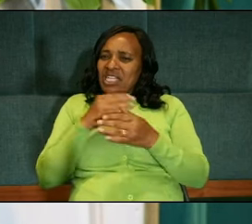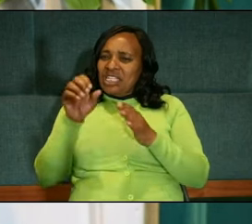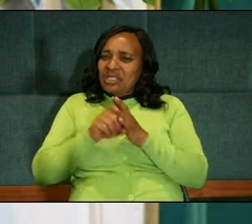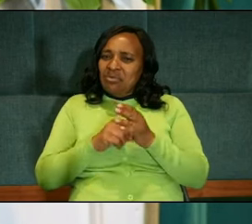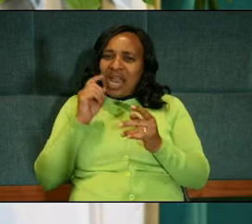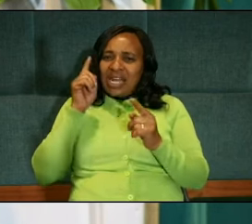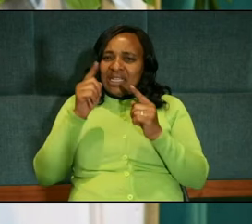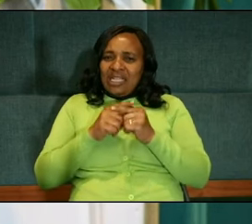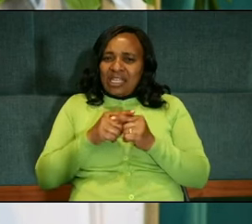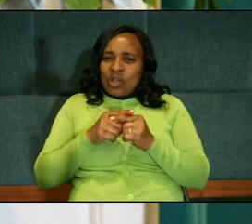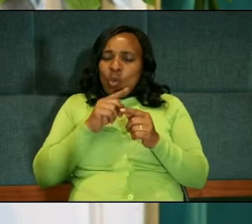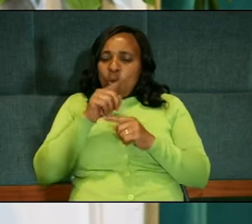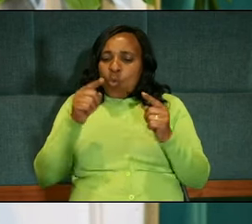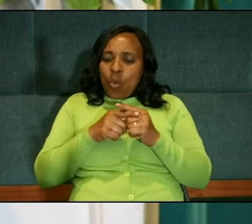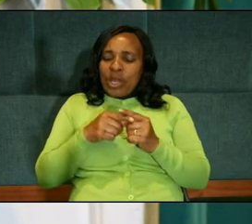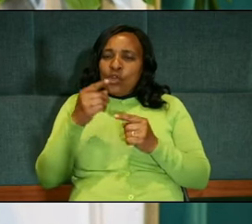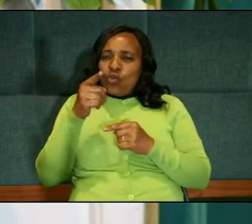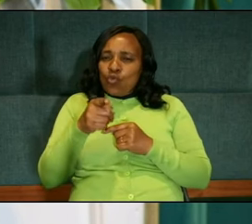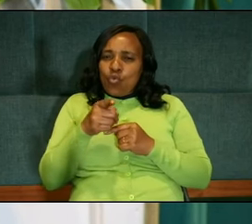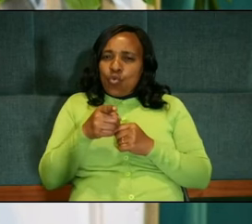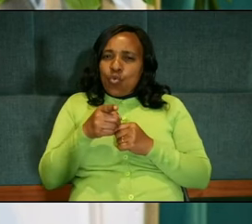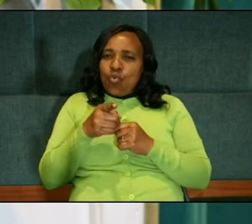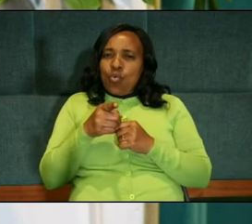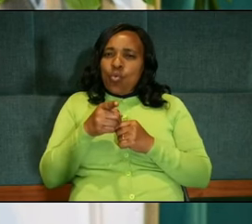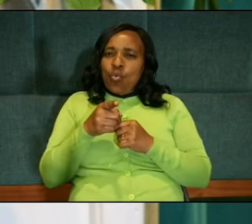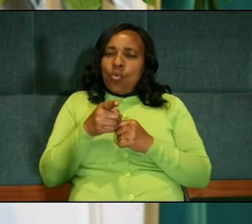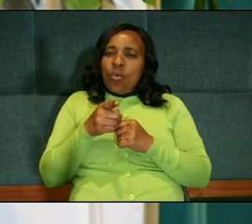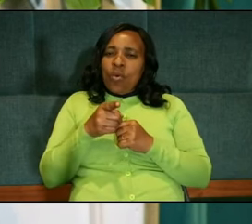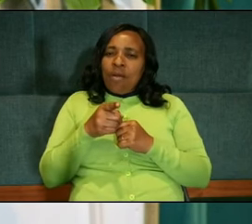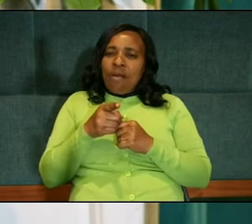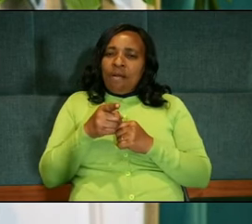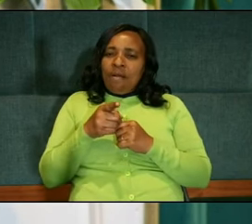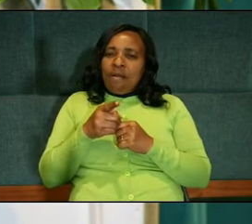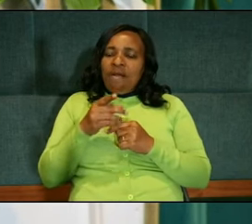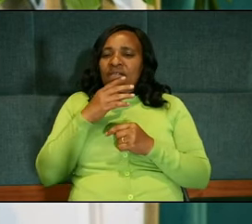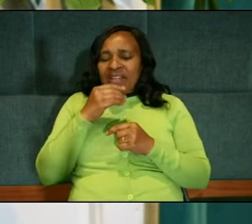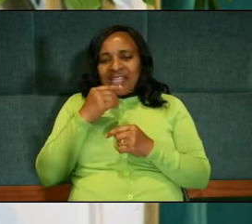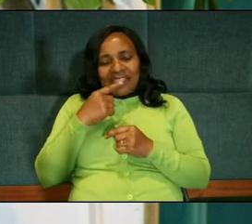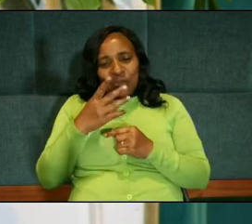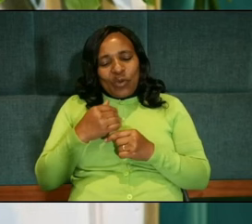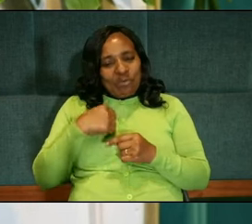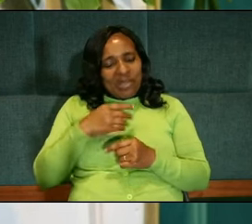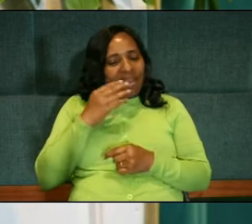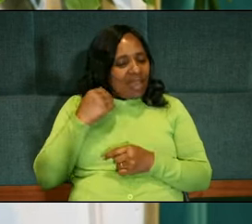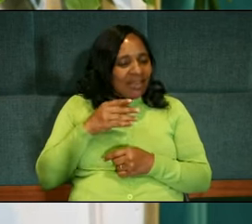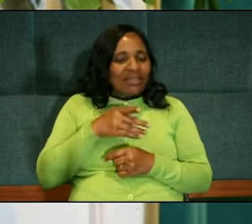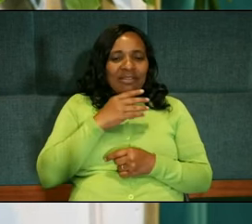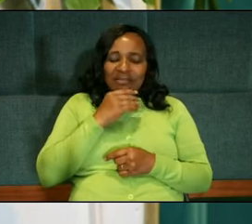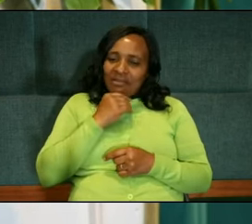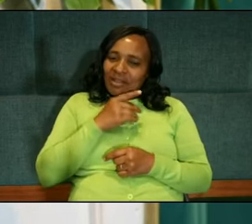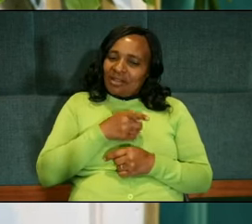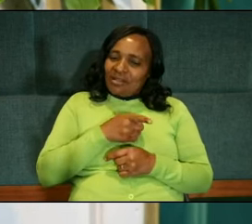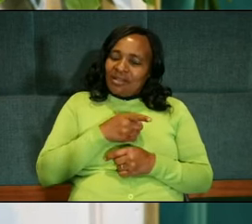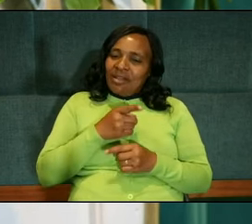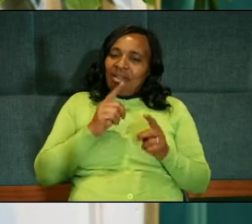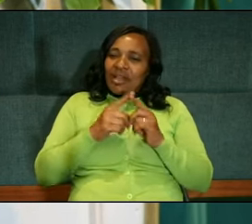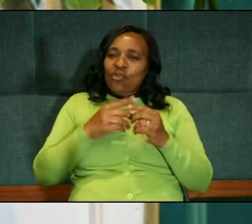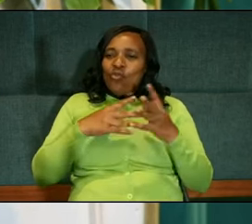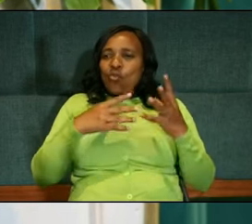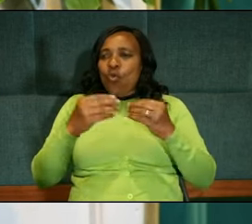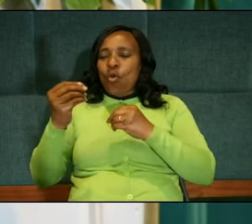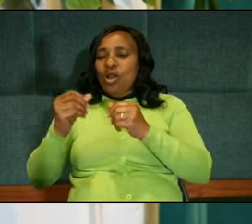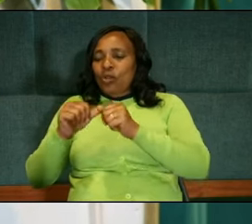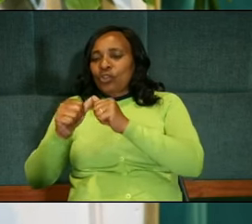mpaka until when your dad tells you, but I hate this guy, you still go ahead with the friendship because you